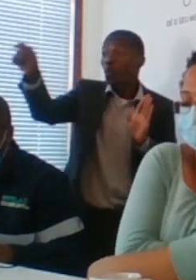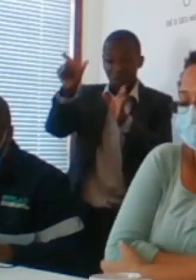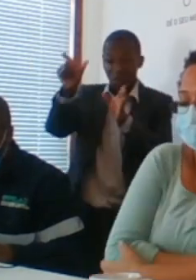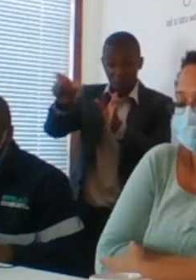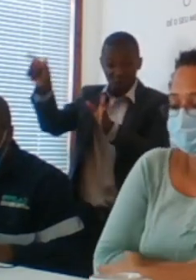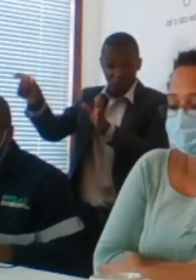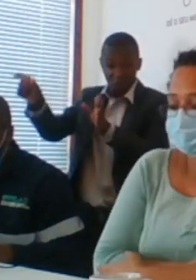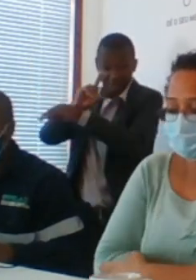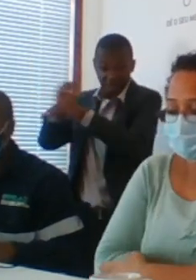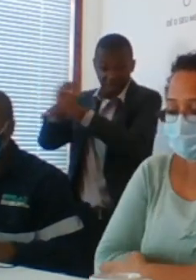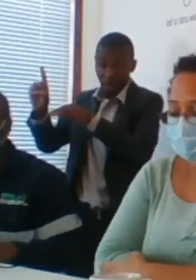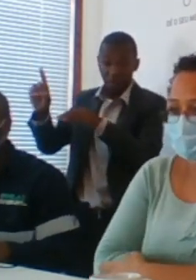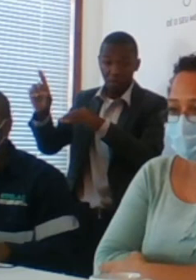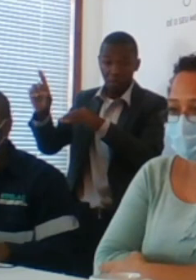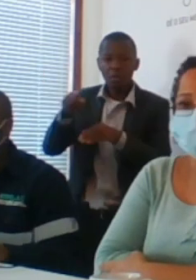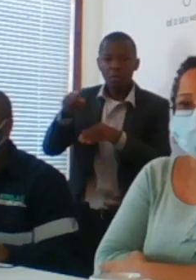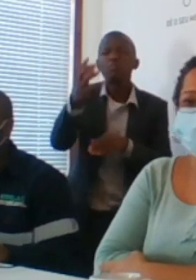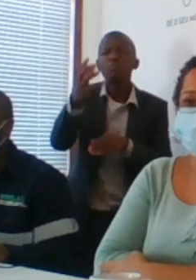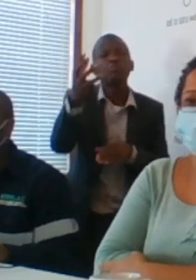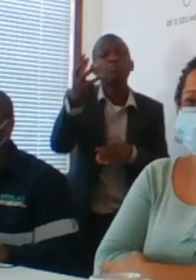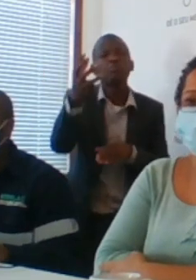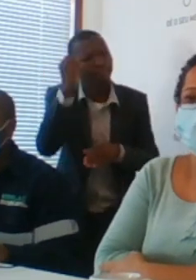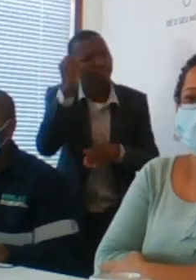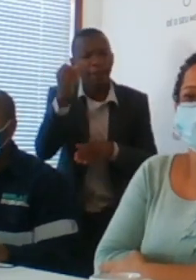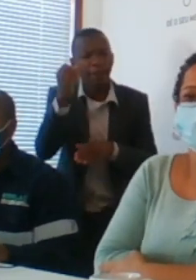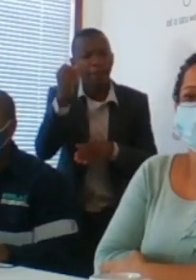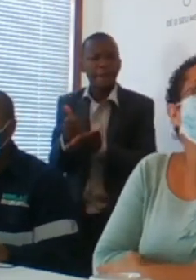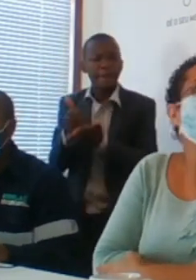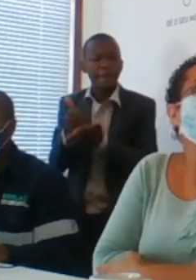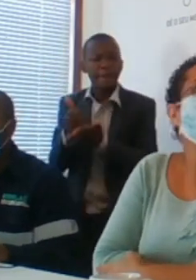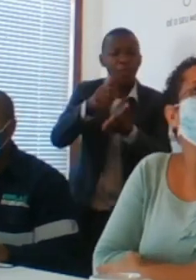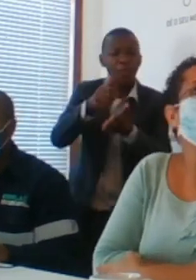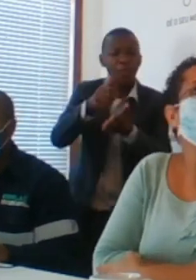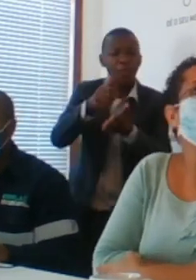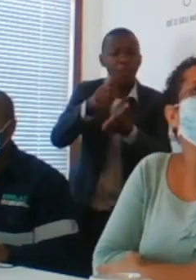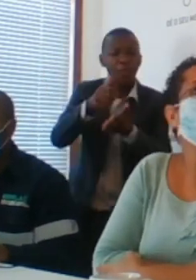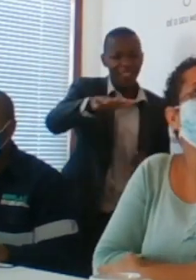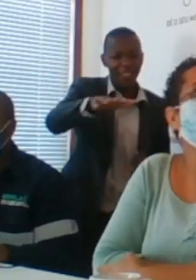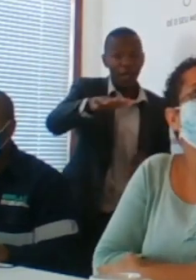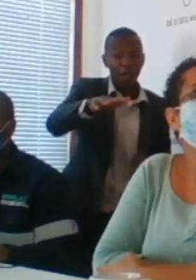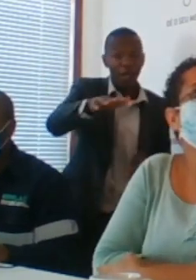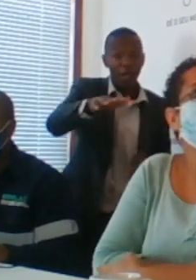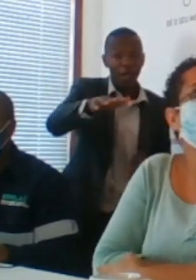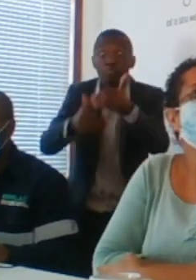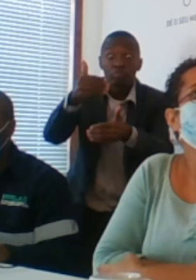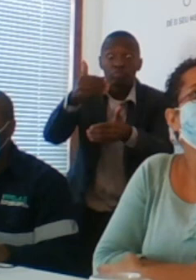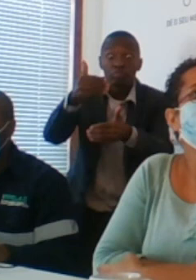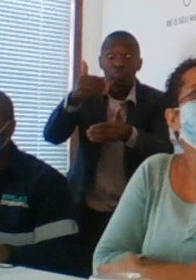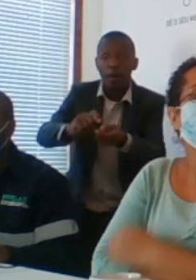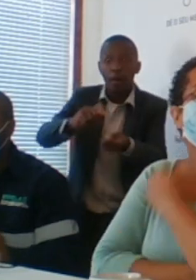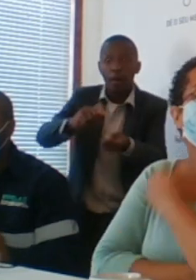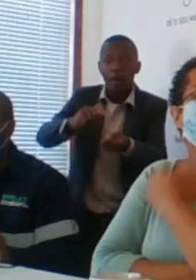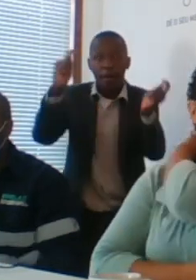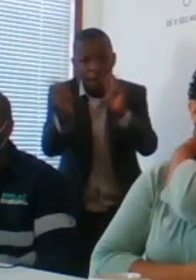can help the society, they can contribute for the growth, for the changing